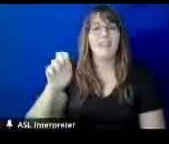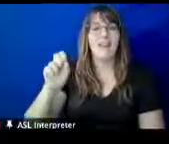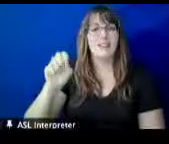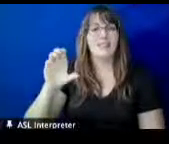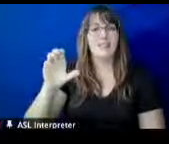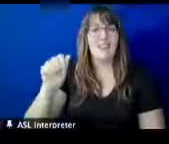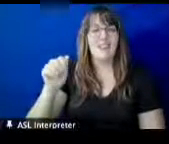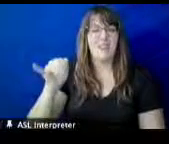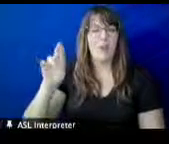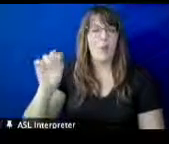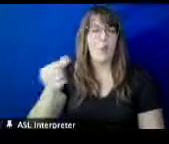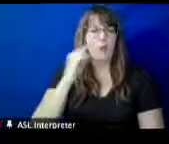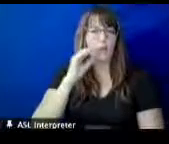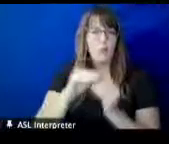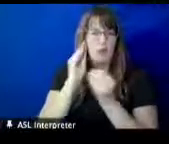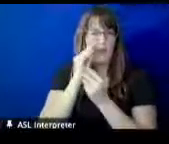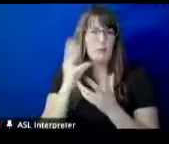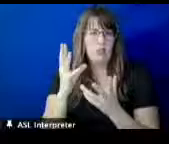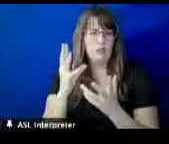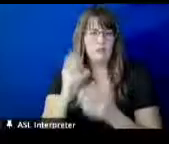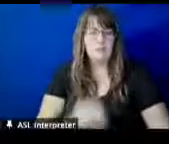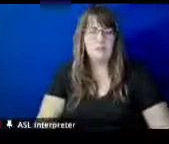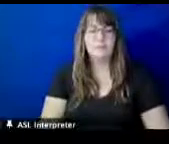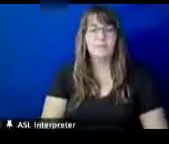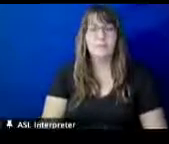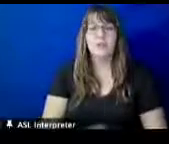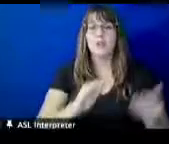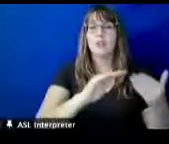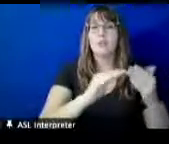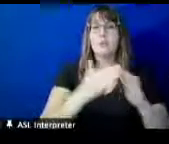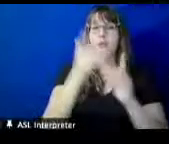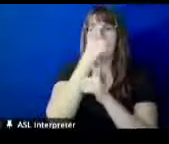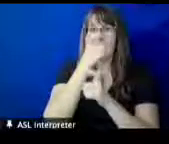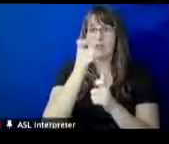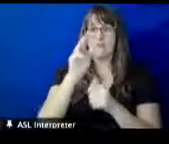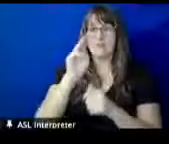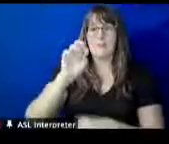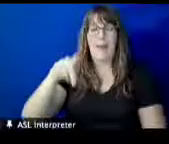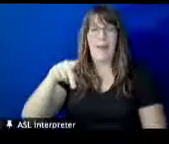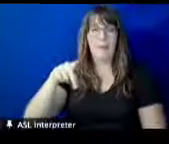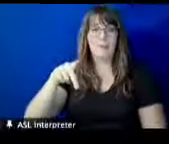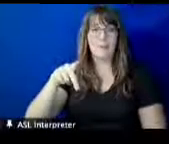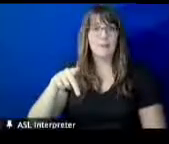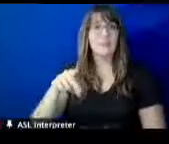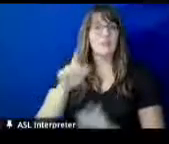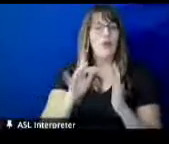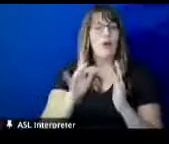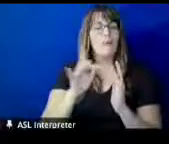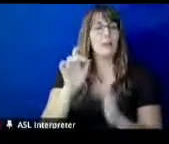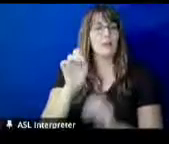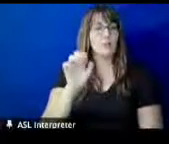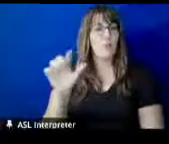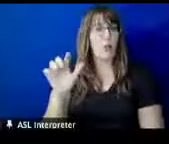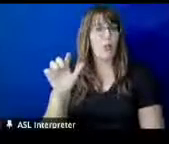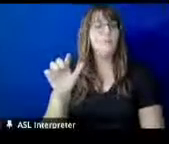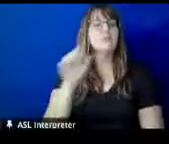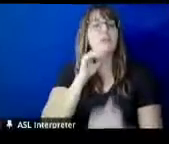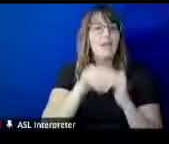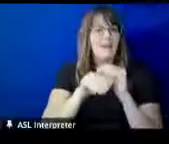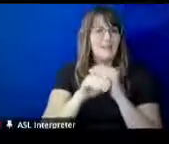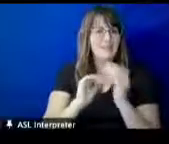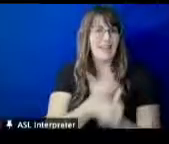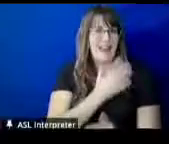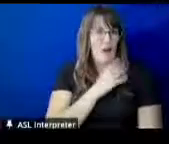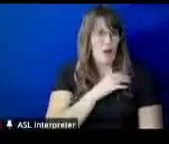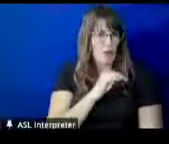wedrawthelinesca.org for more information. The Community of Interest Mapping Tool, which is you can get also through our website